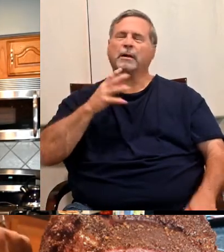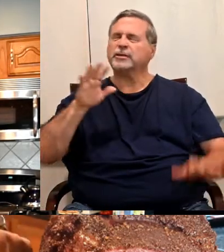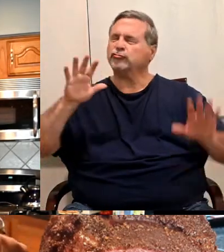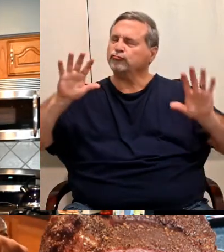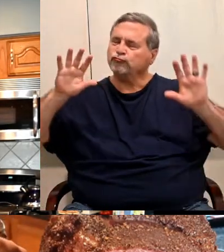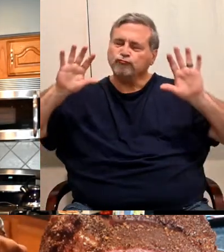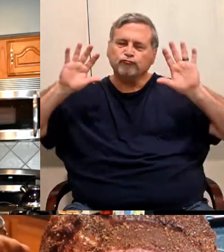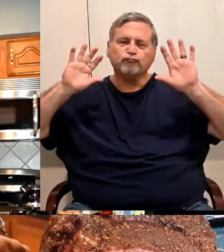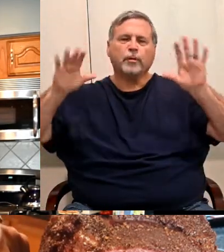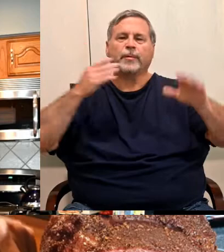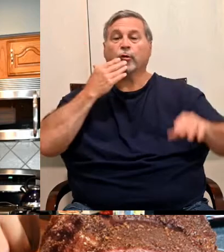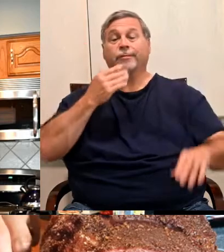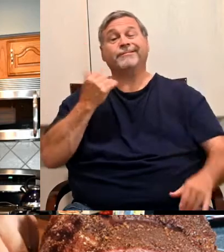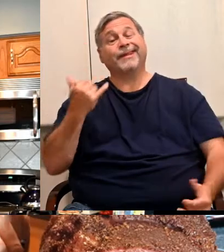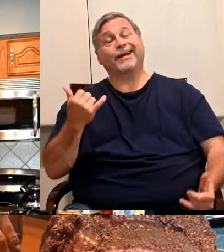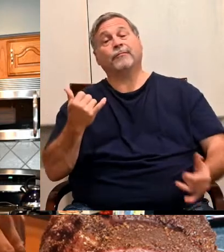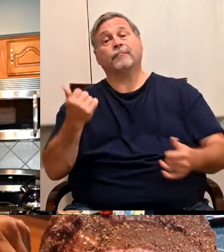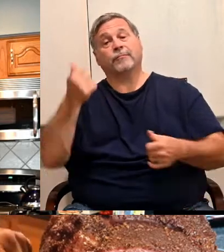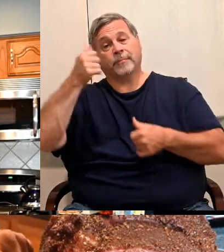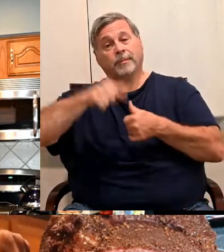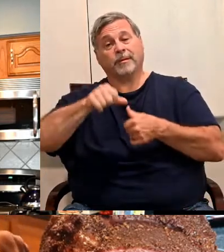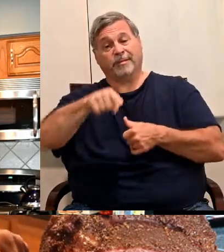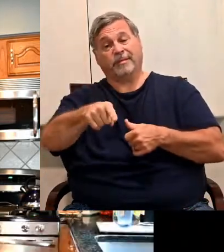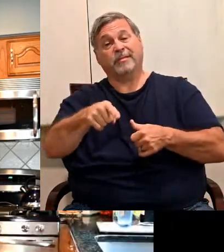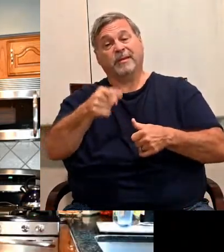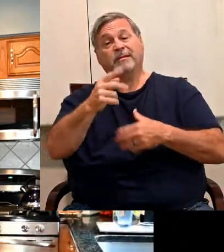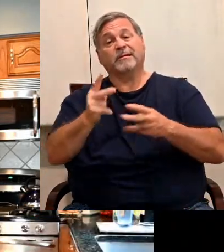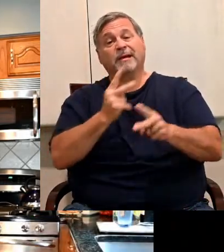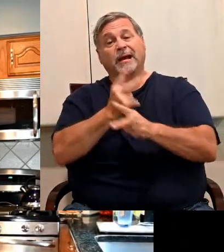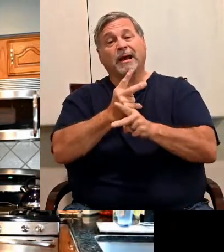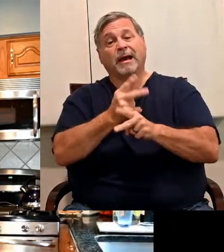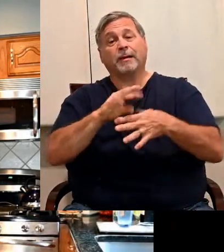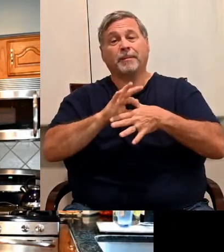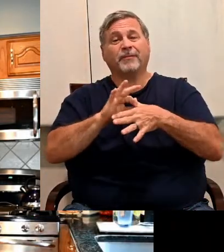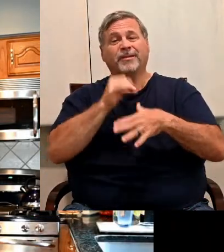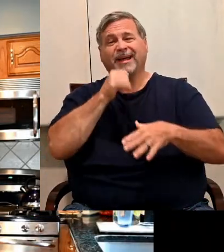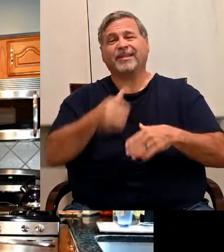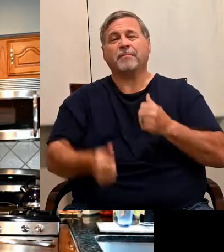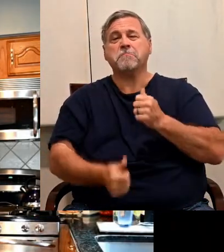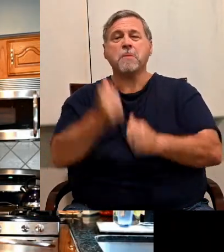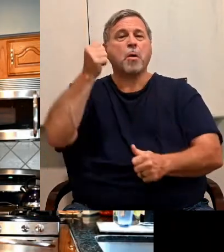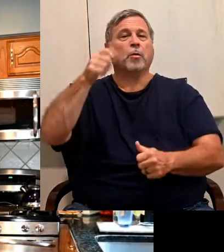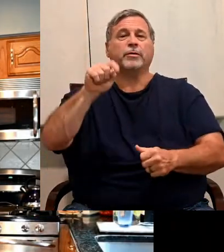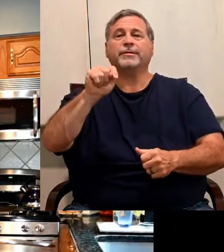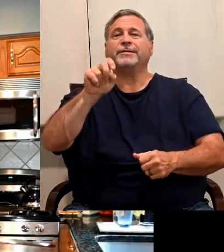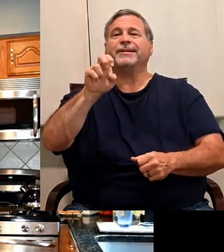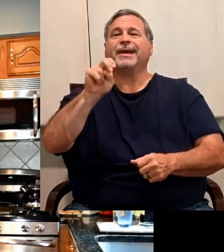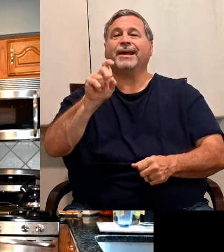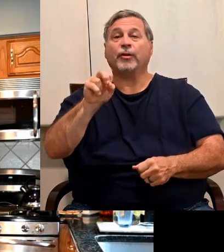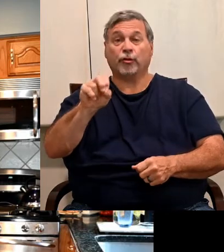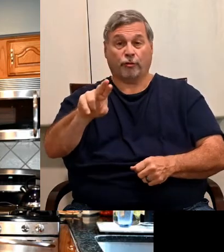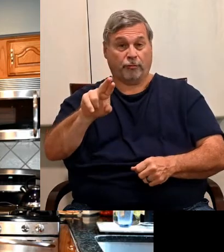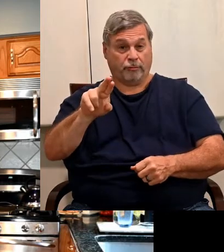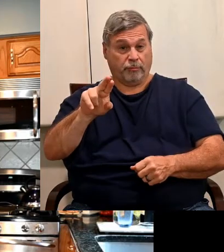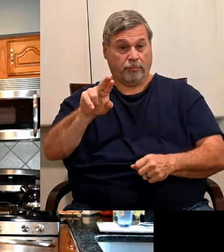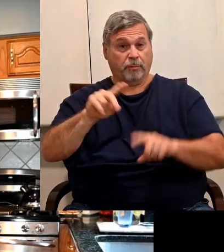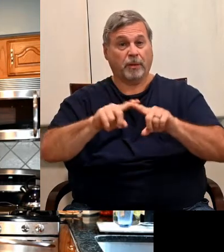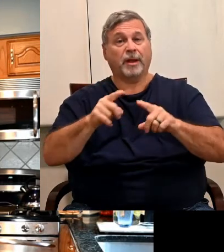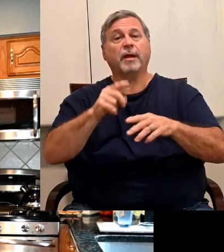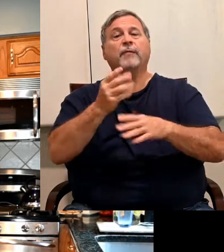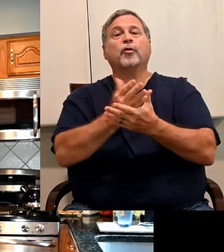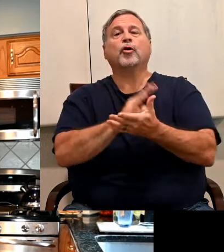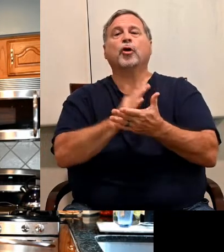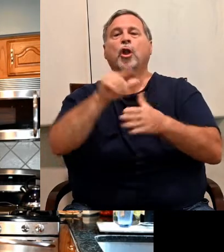That's extremely good. Again, this particular cut of beef is not necessarily the most tender cut that you can go